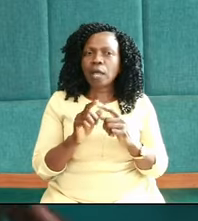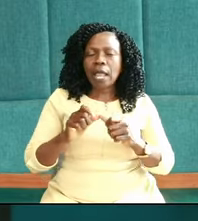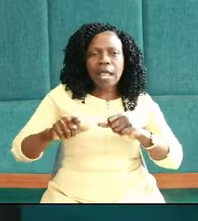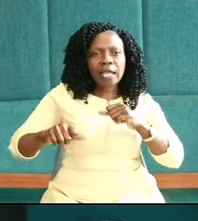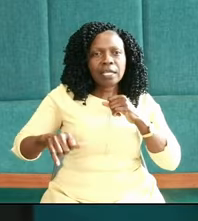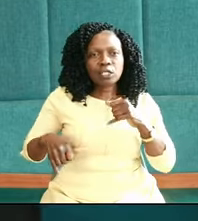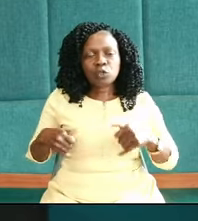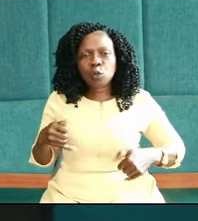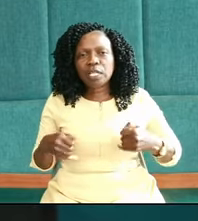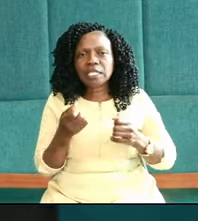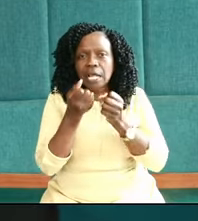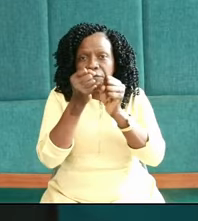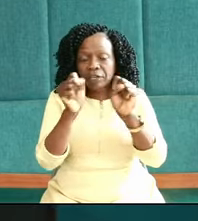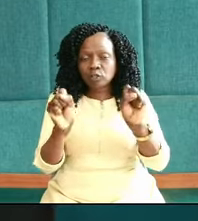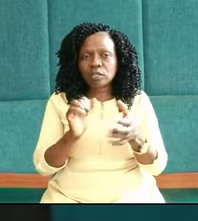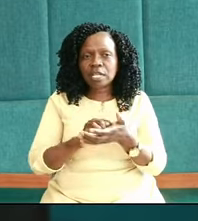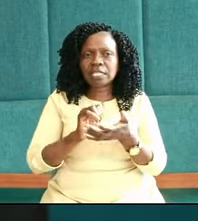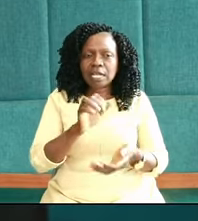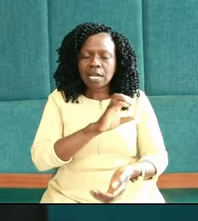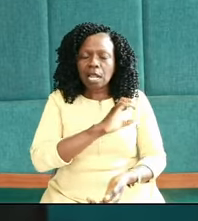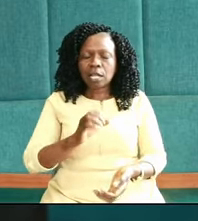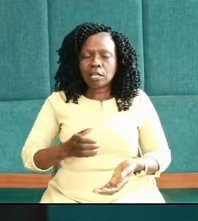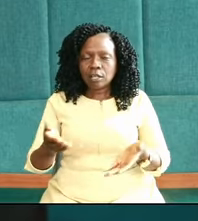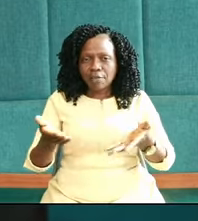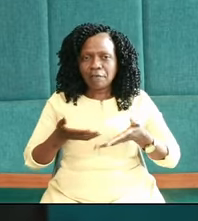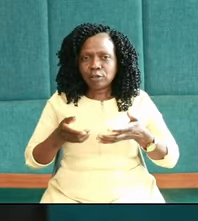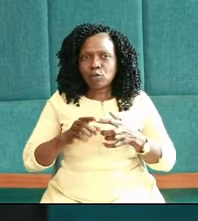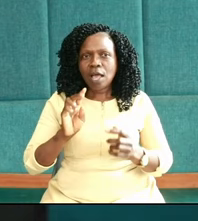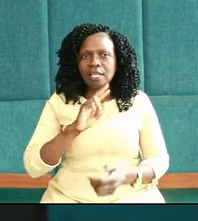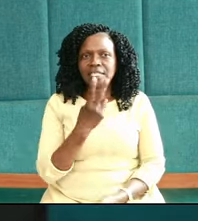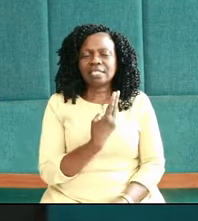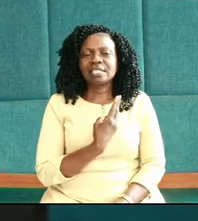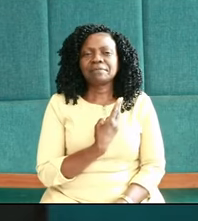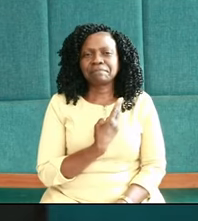enjoy the salvation that Christ has given unto us